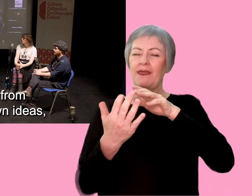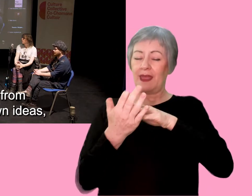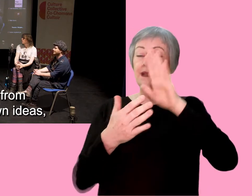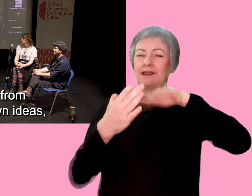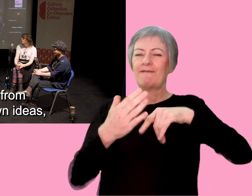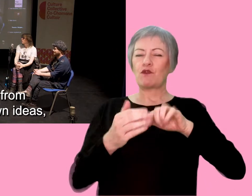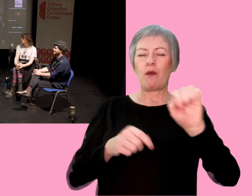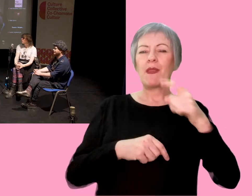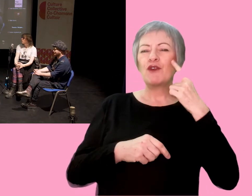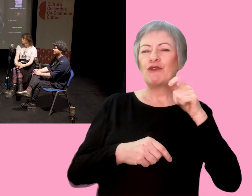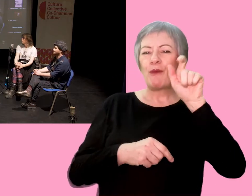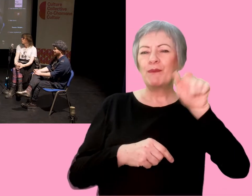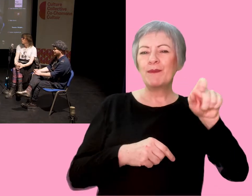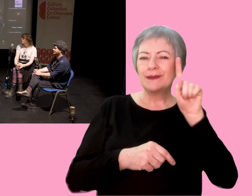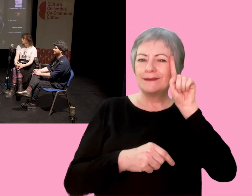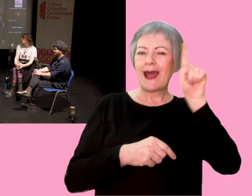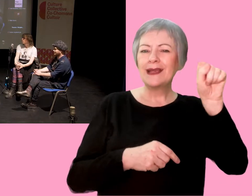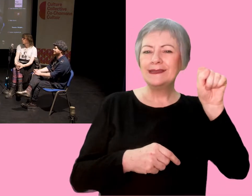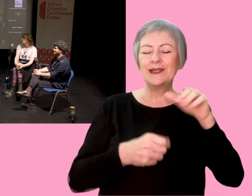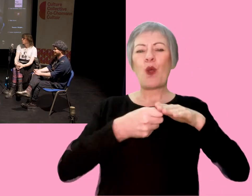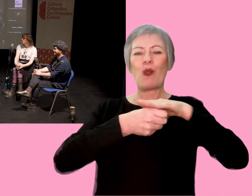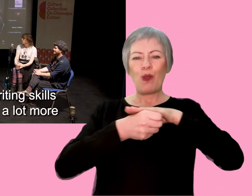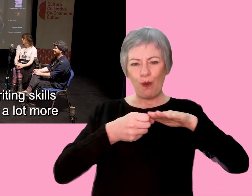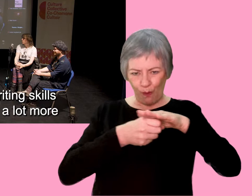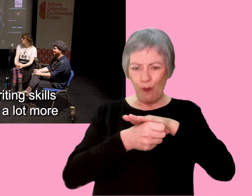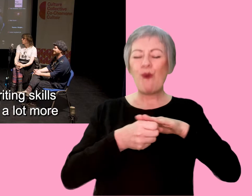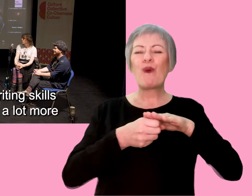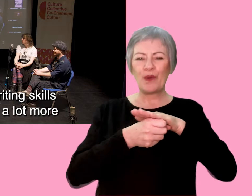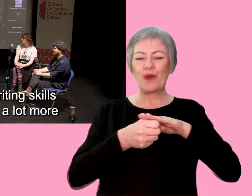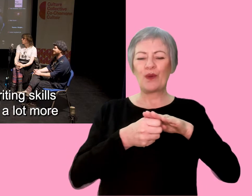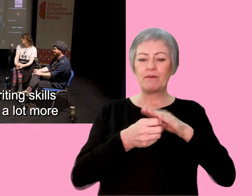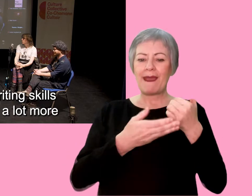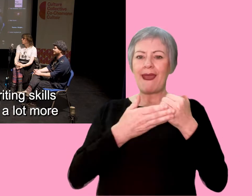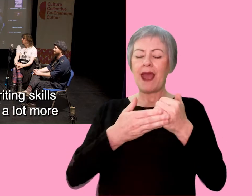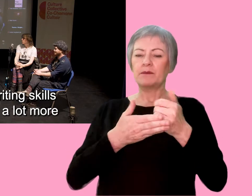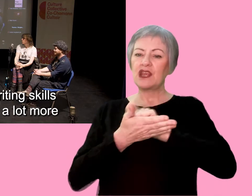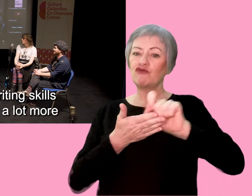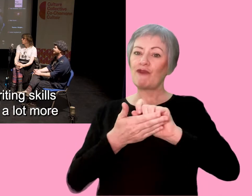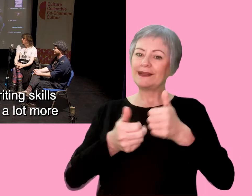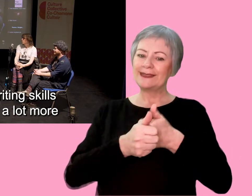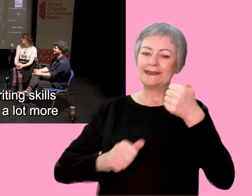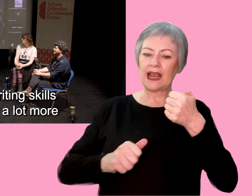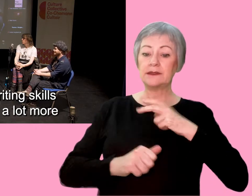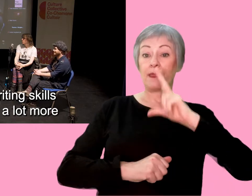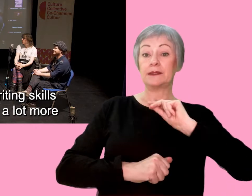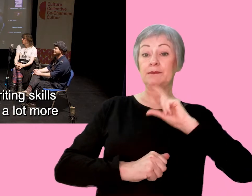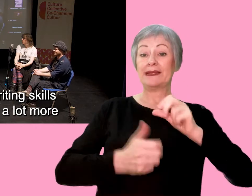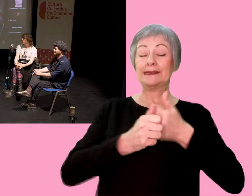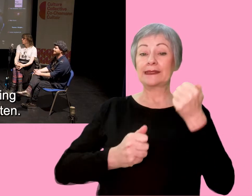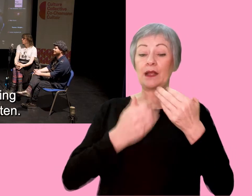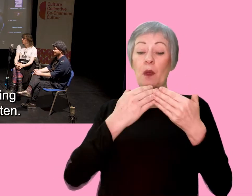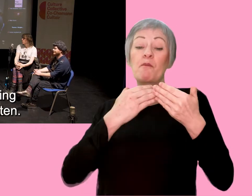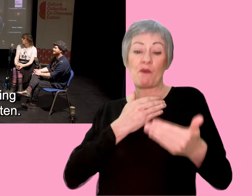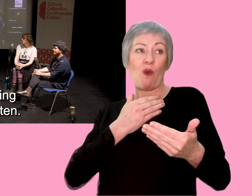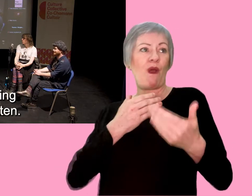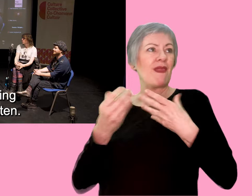young people's own ideas. It's local, and I think it helps their writing skills and their speaking skills a lot more than